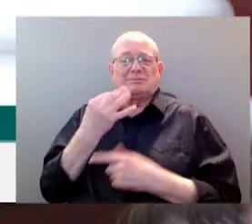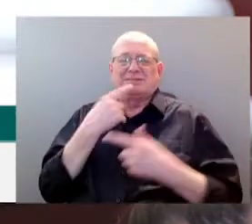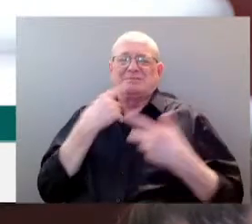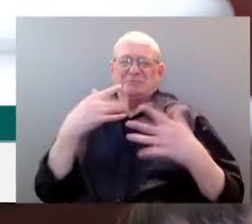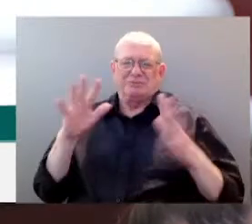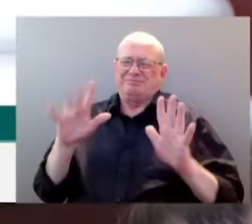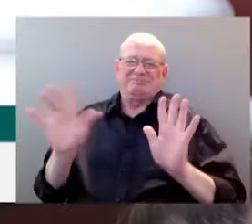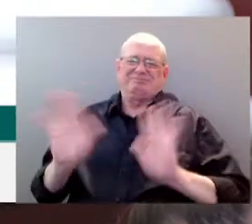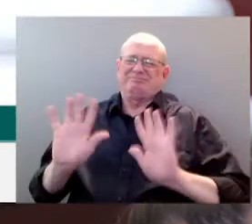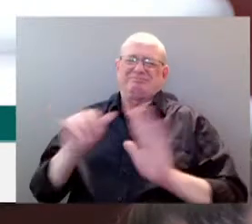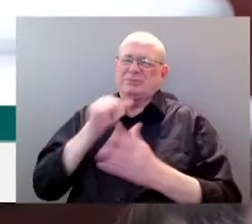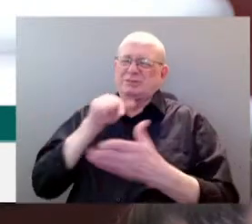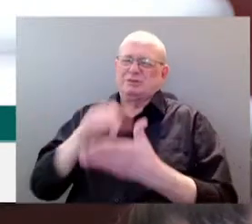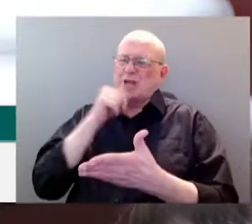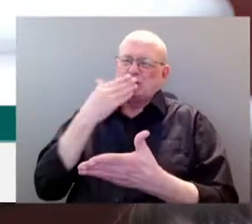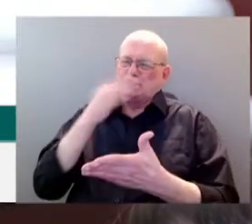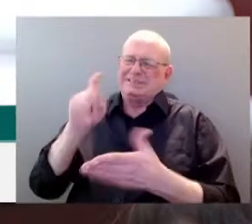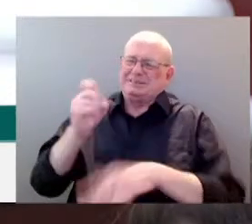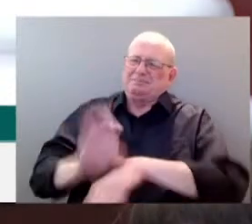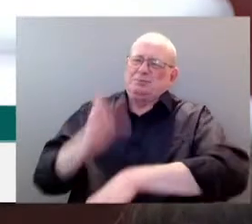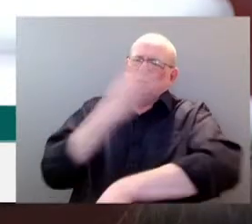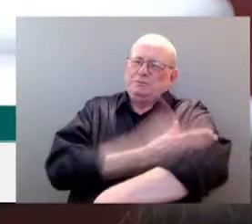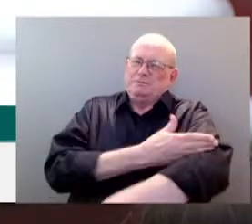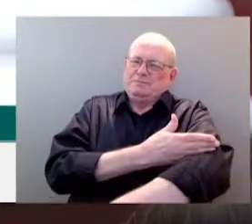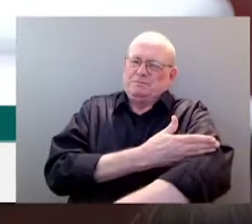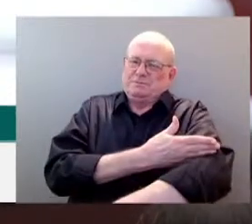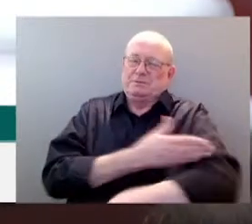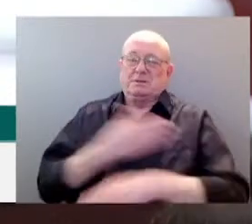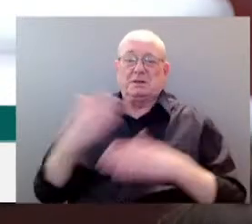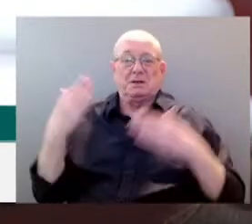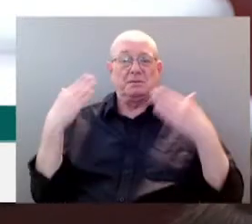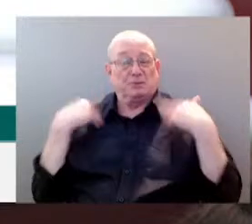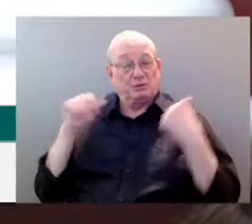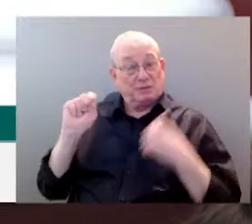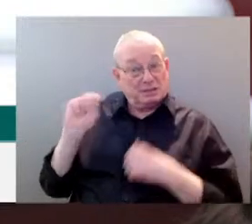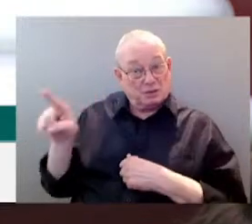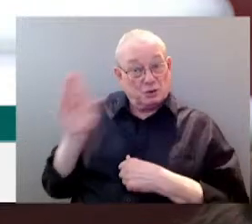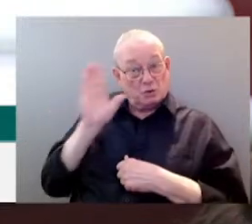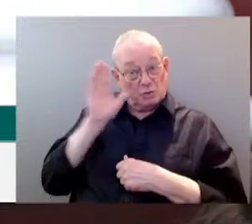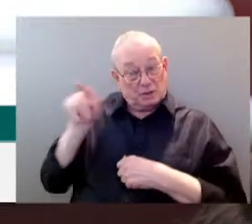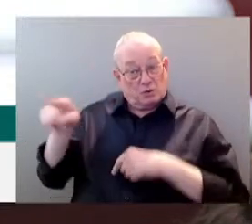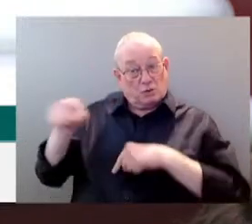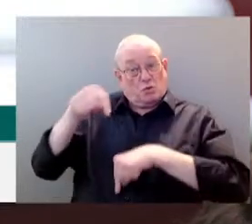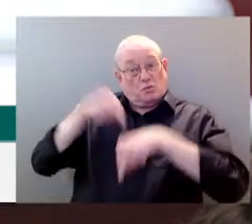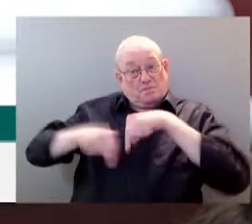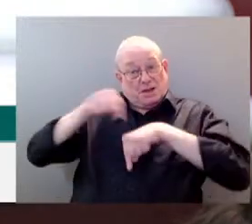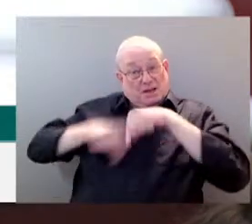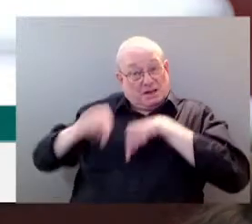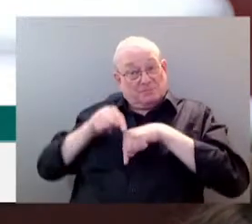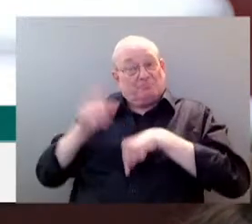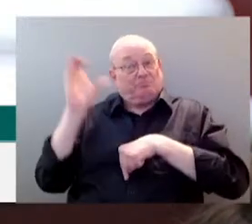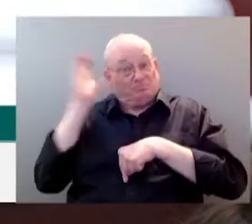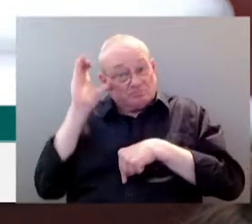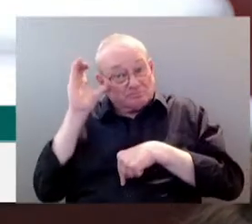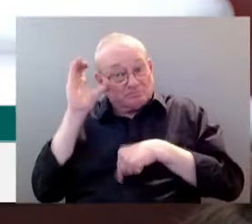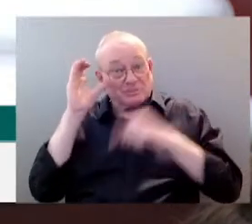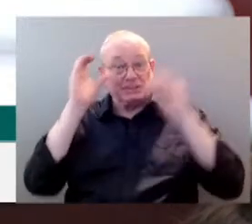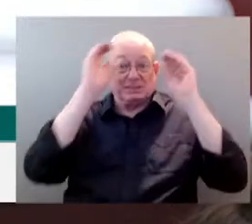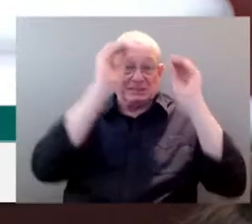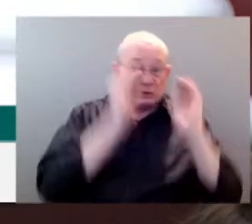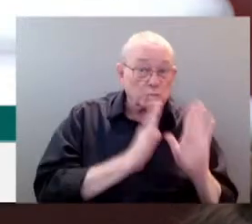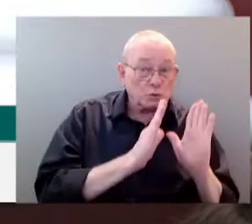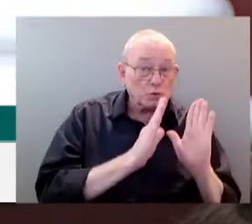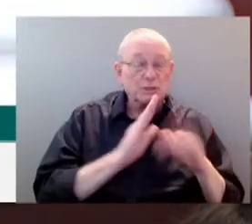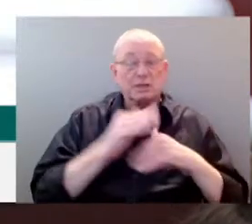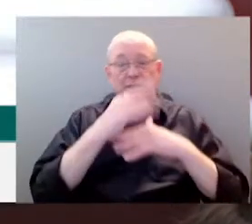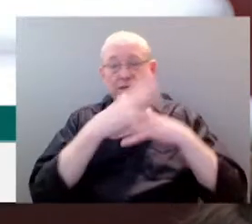the minister commit to going back hearing the feedback of teachers indigenous communities and experts to ensure